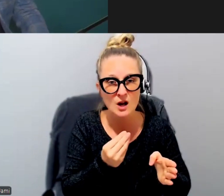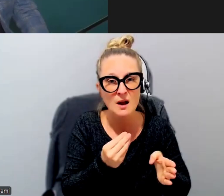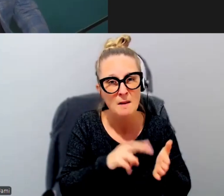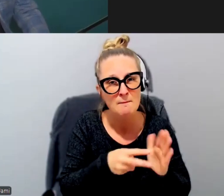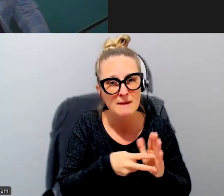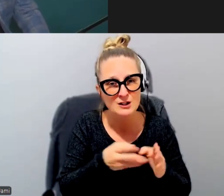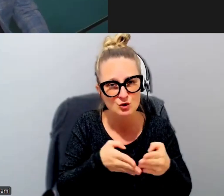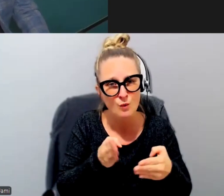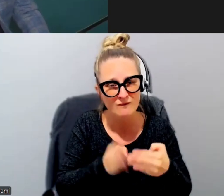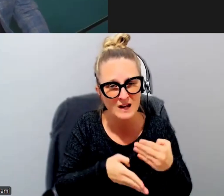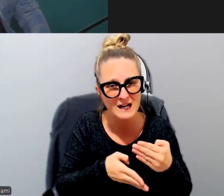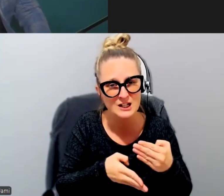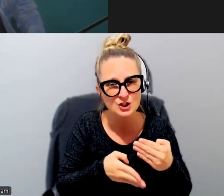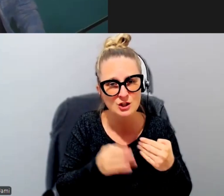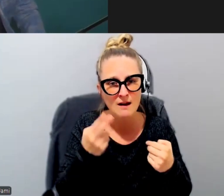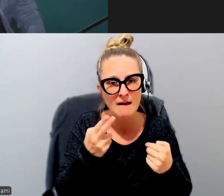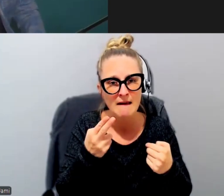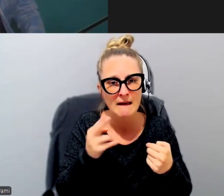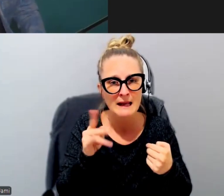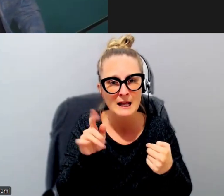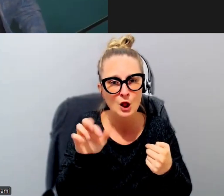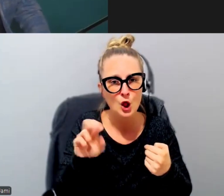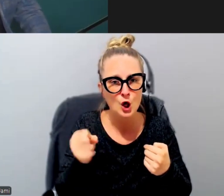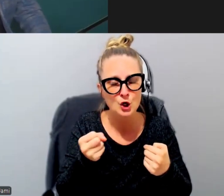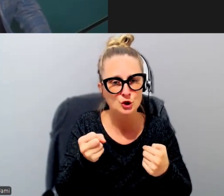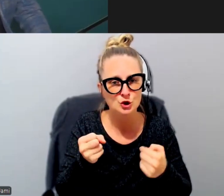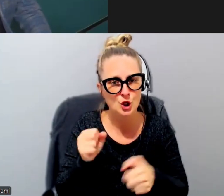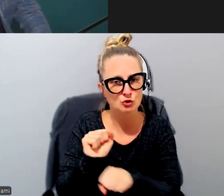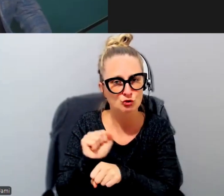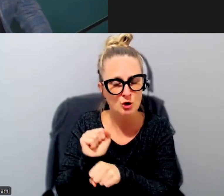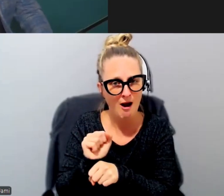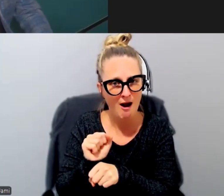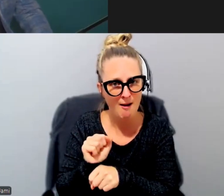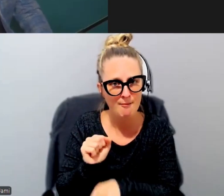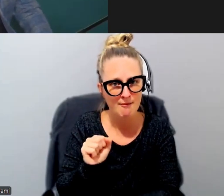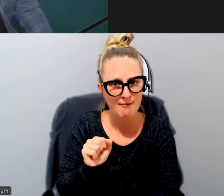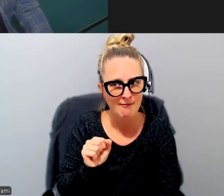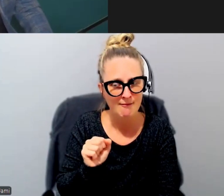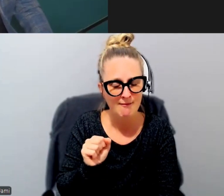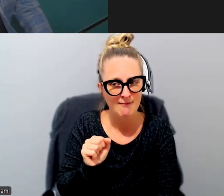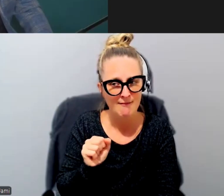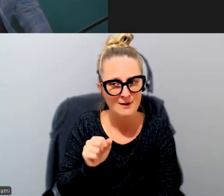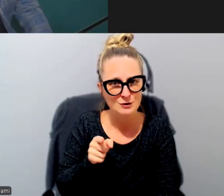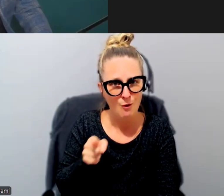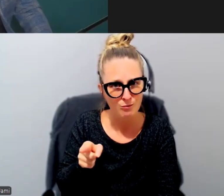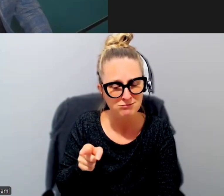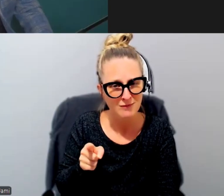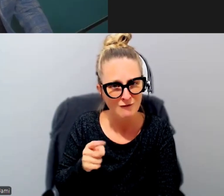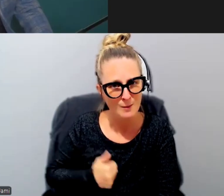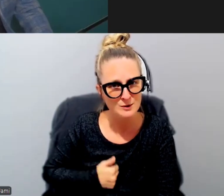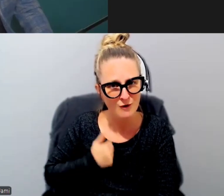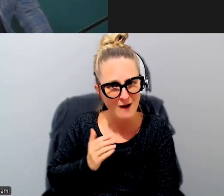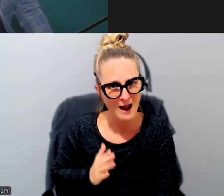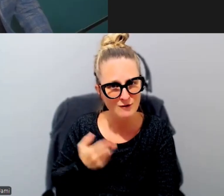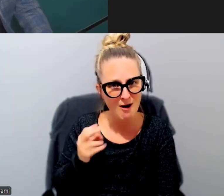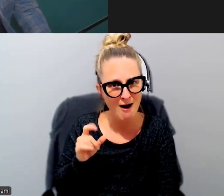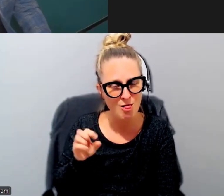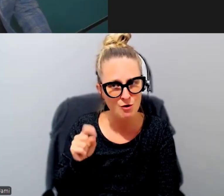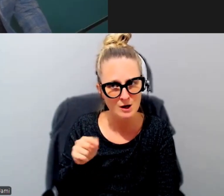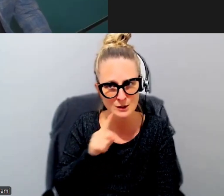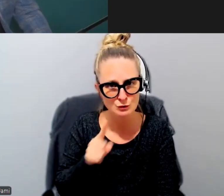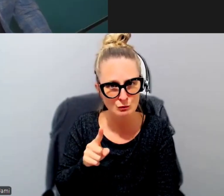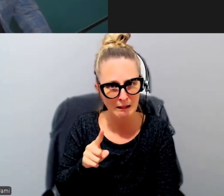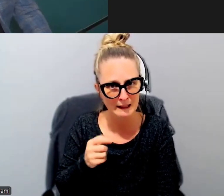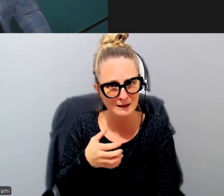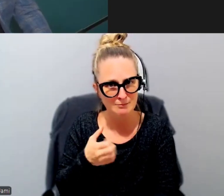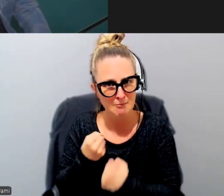who was a Holocaust survivor, that, was very powerful. And I knew from a very young age, again,